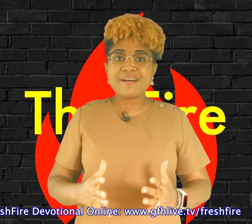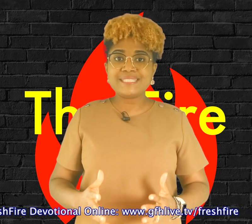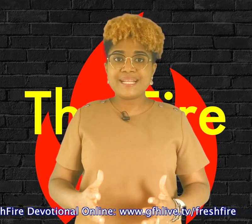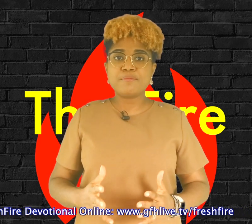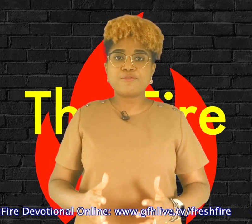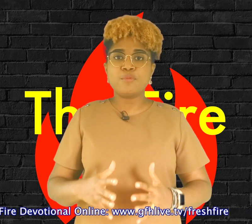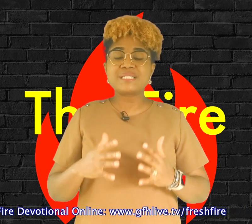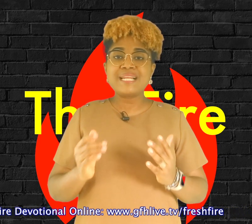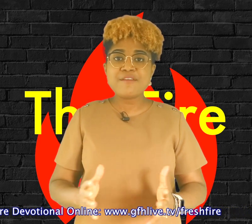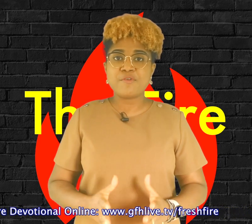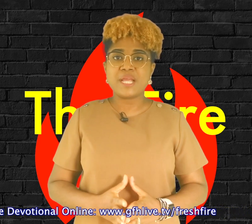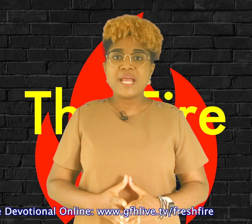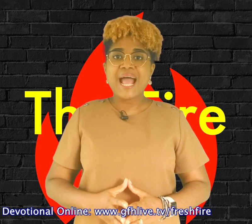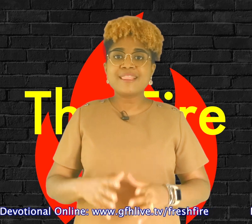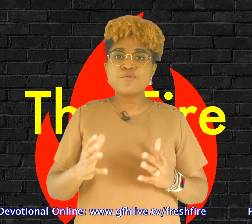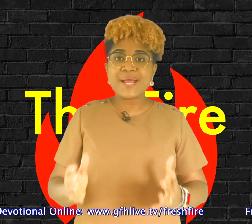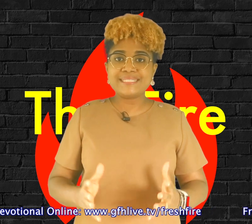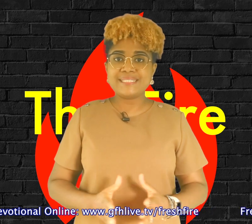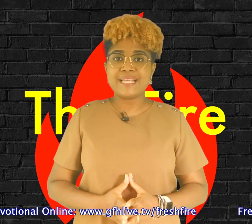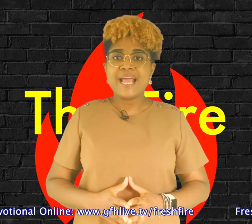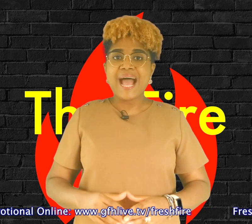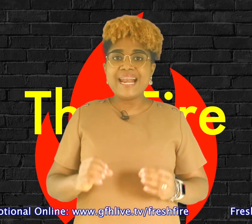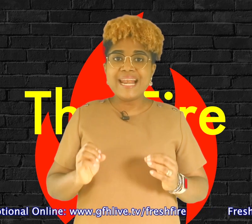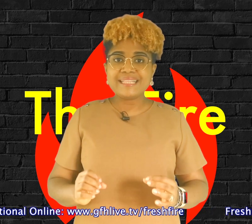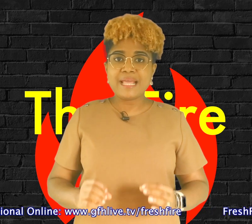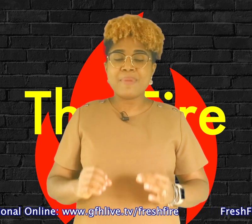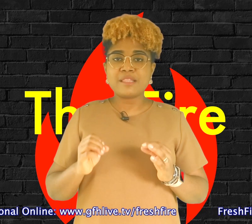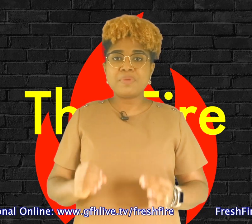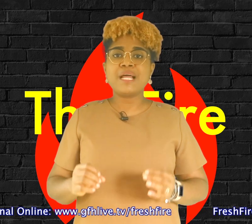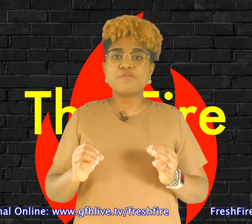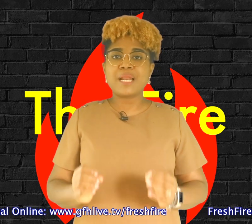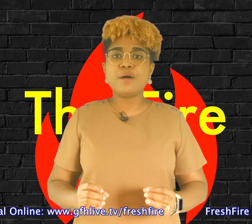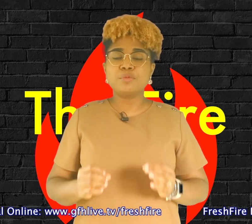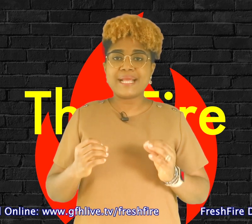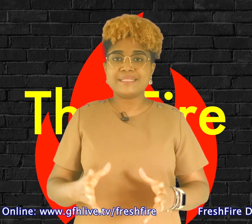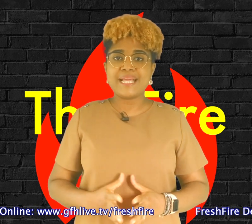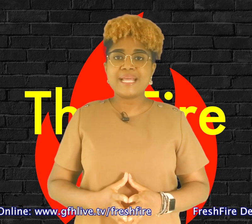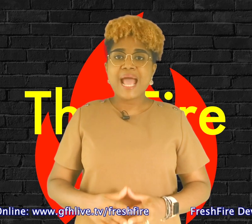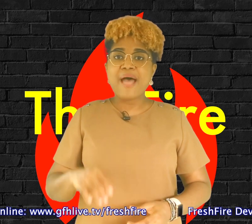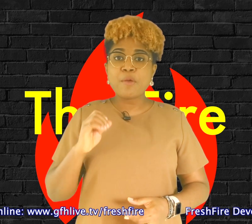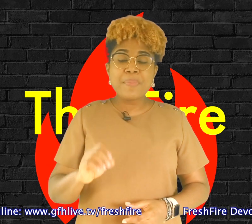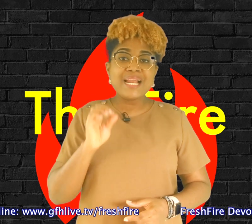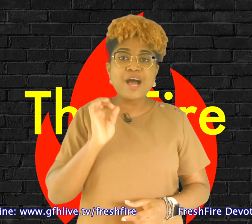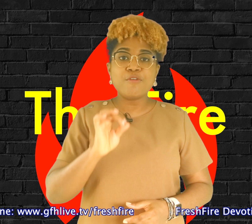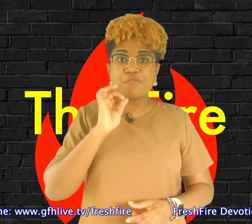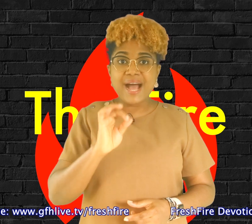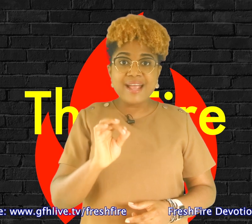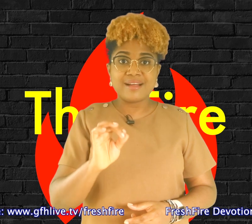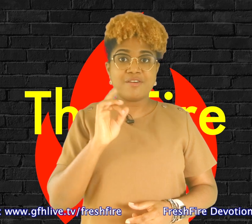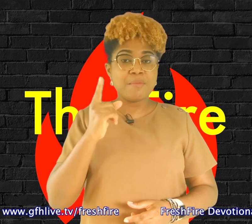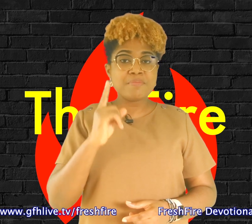God delivered them from slavery and the Red Sea and led them by the pillar of cloud by the day and the pillar